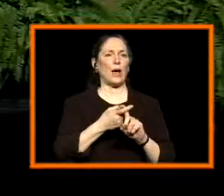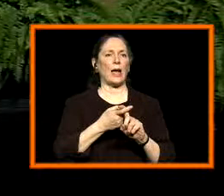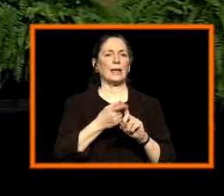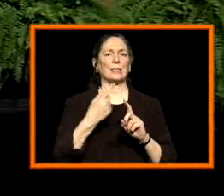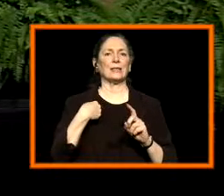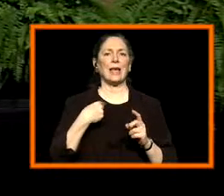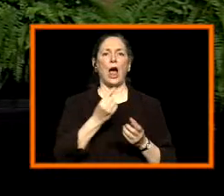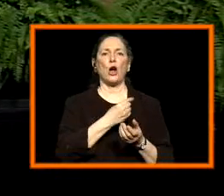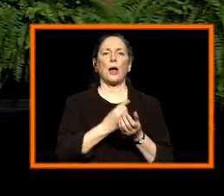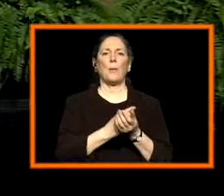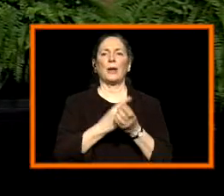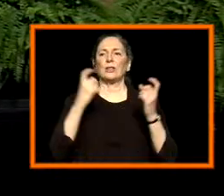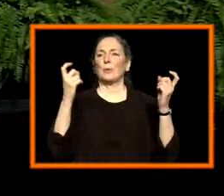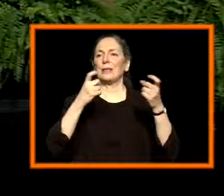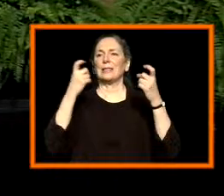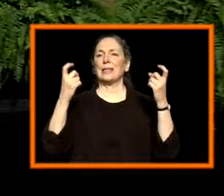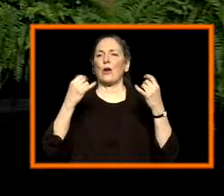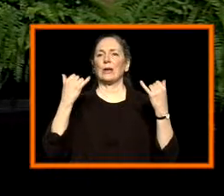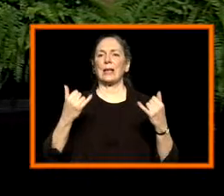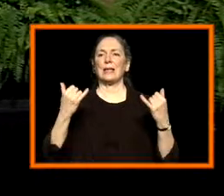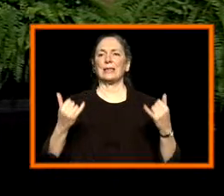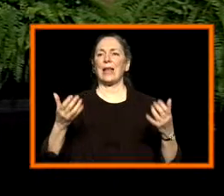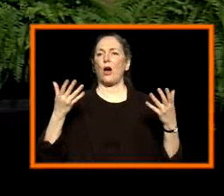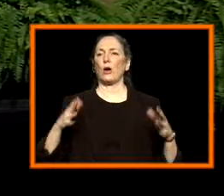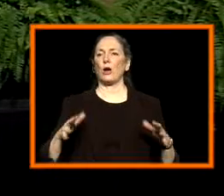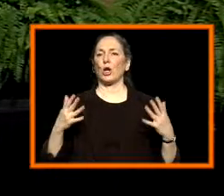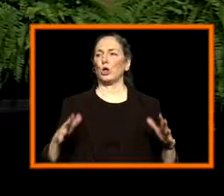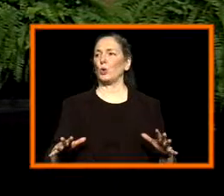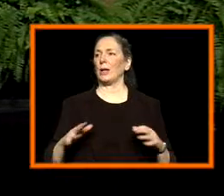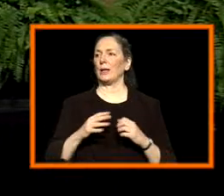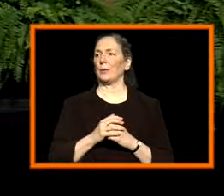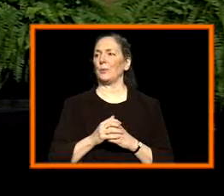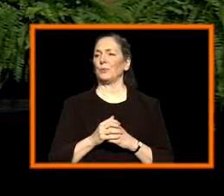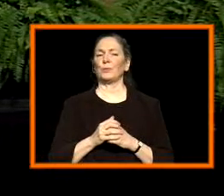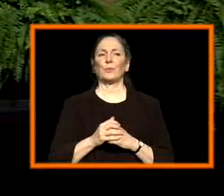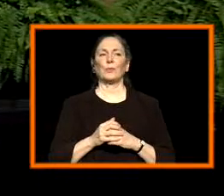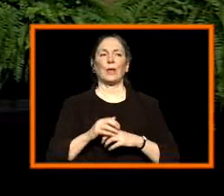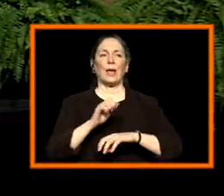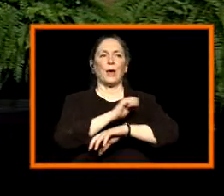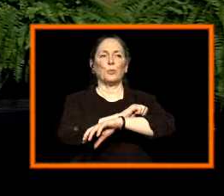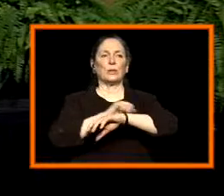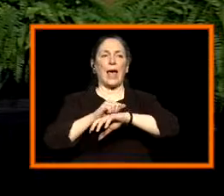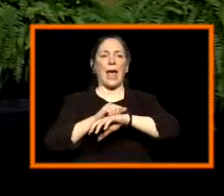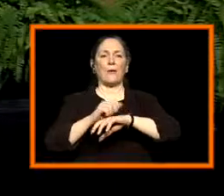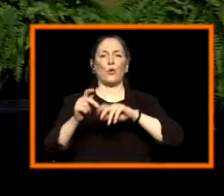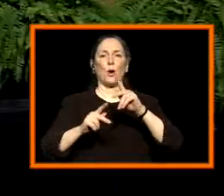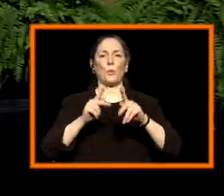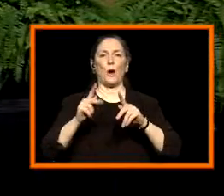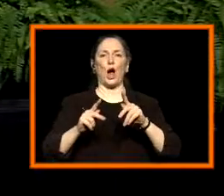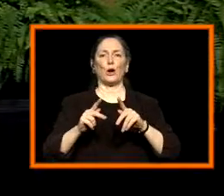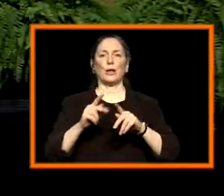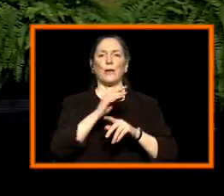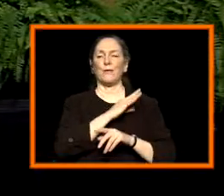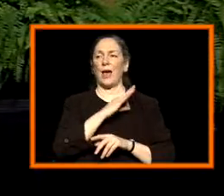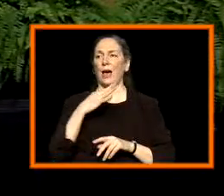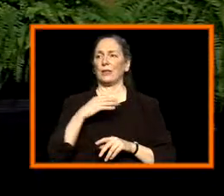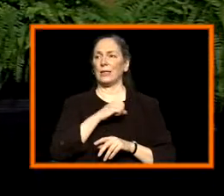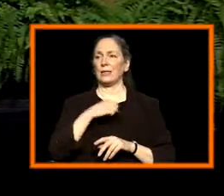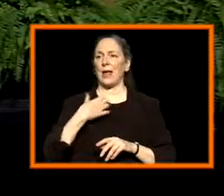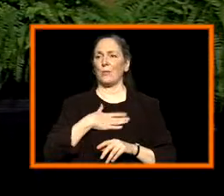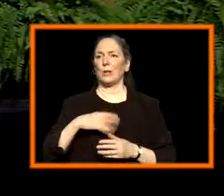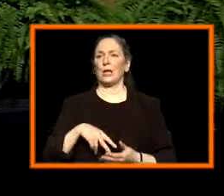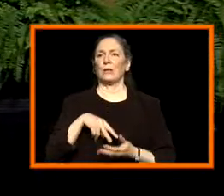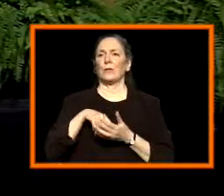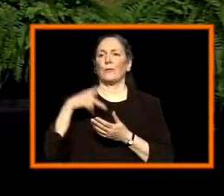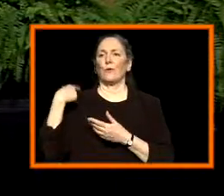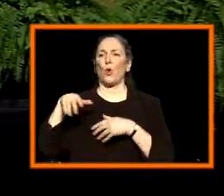our commencement ceremony is now concluded. Platform party faculty and staff, will you please rise